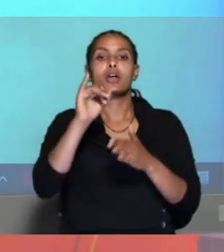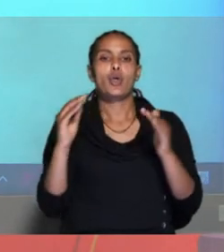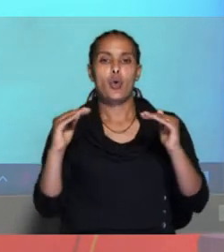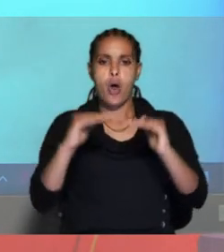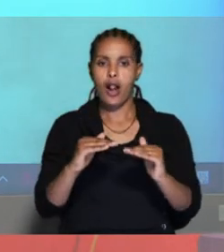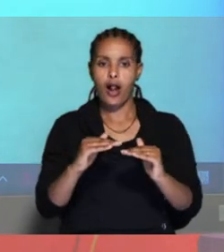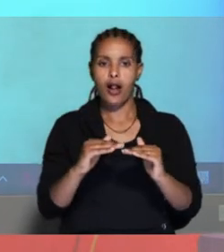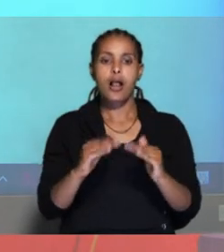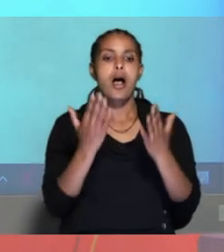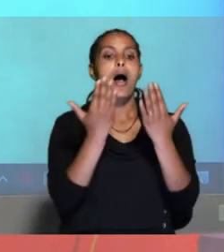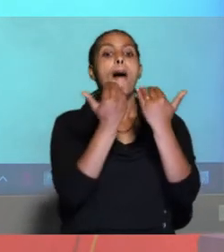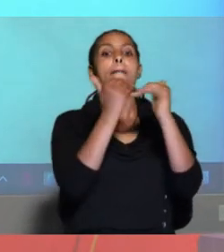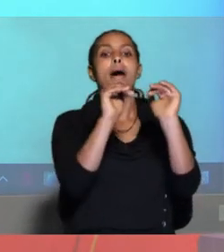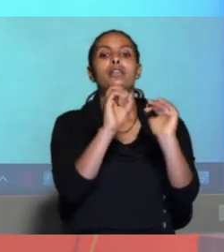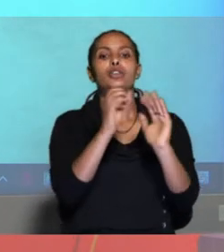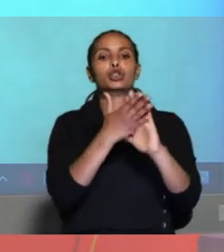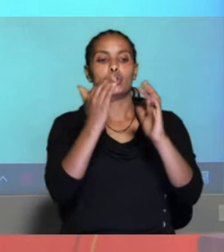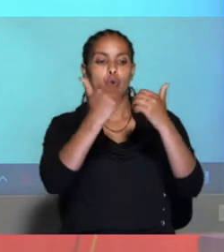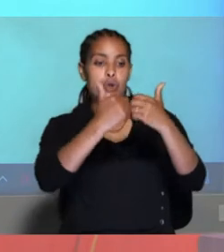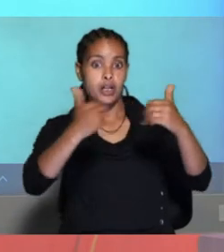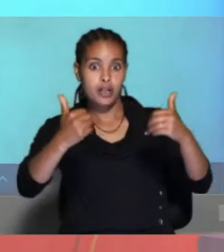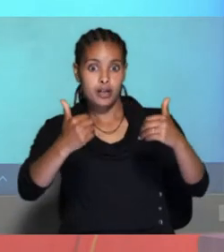equal